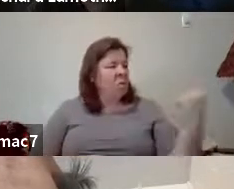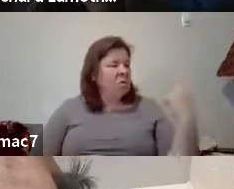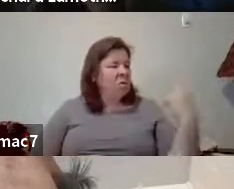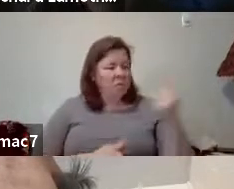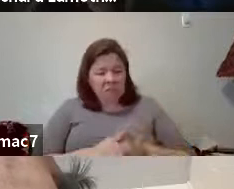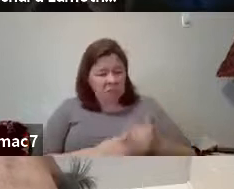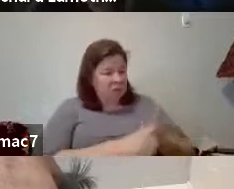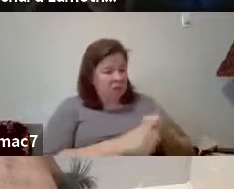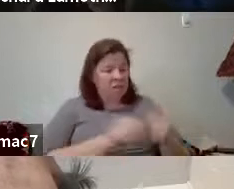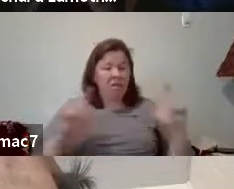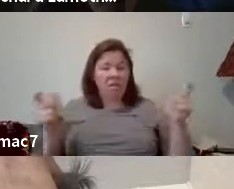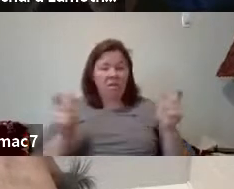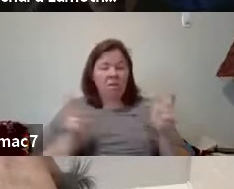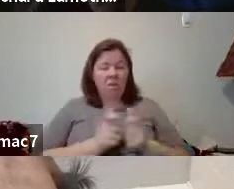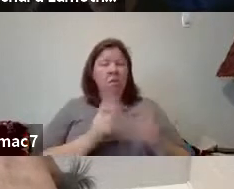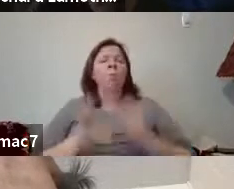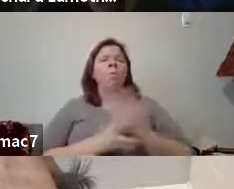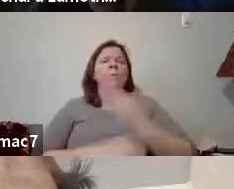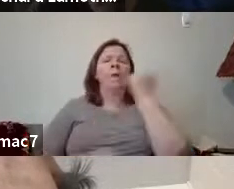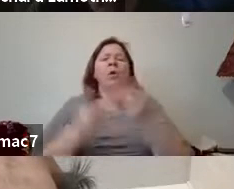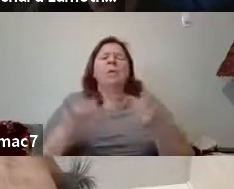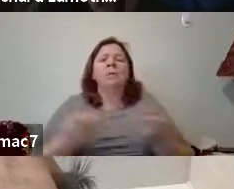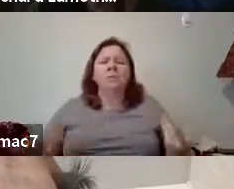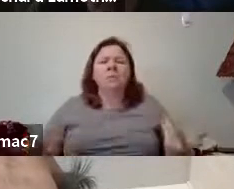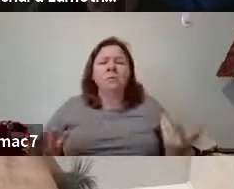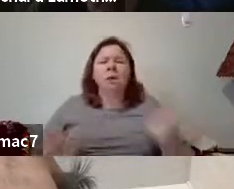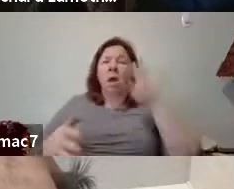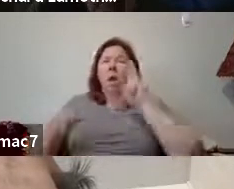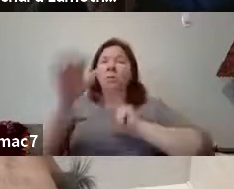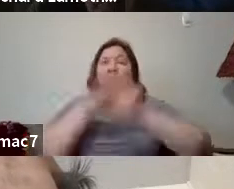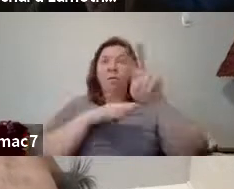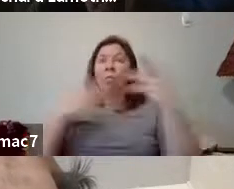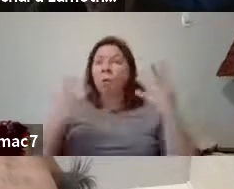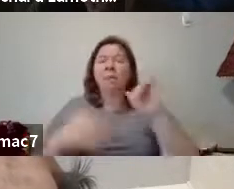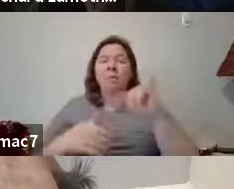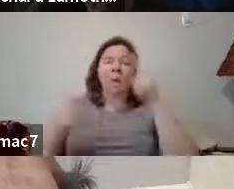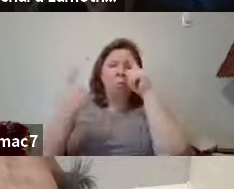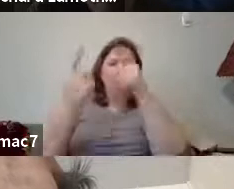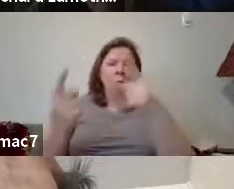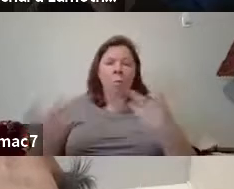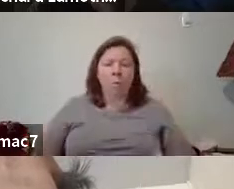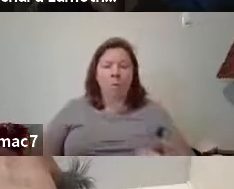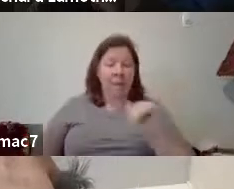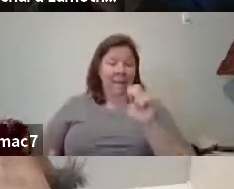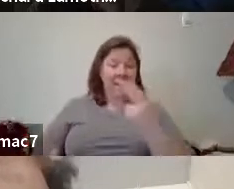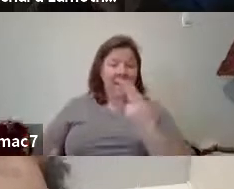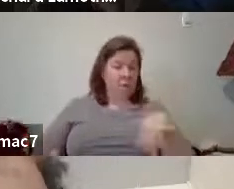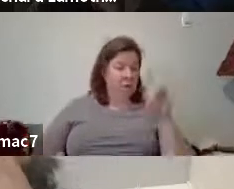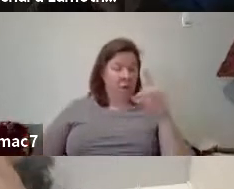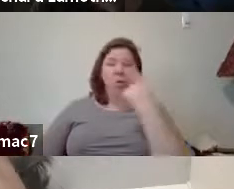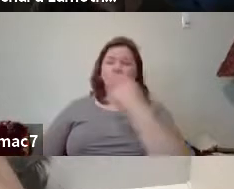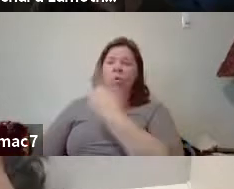each, then the world would be a better place. And that's one of our visions, one of our goals. And so Ash has asked that each founder do one